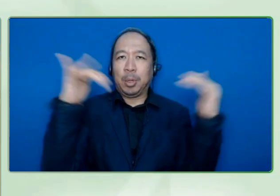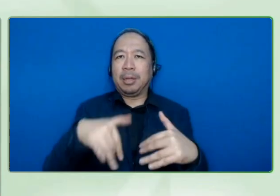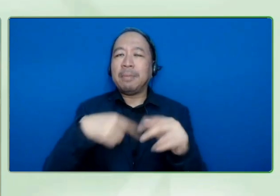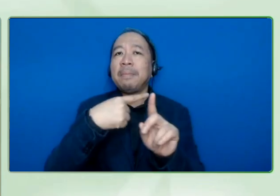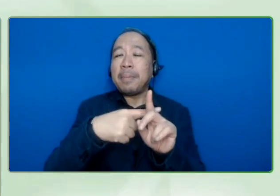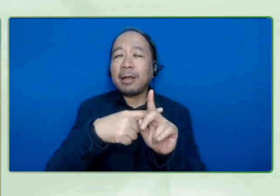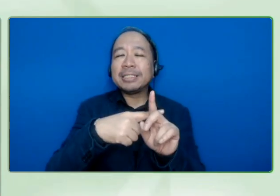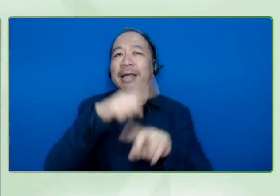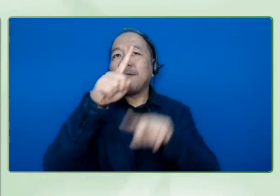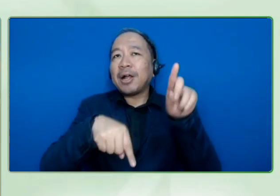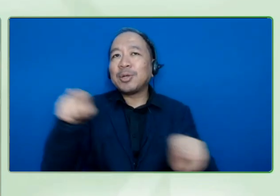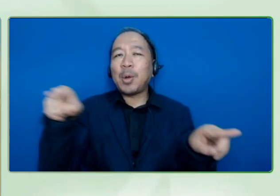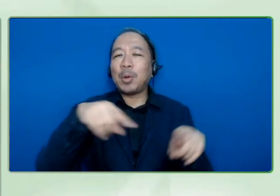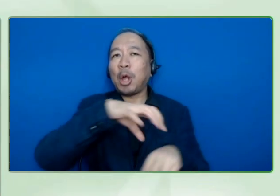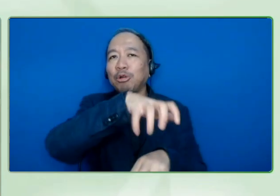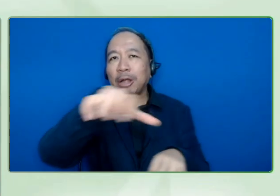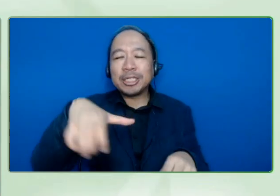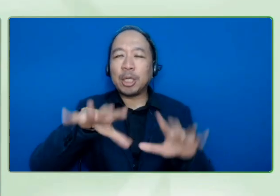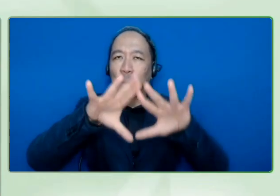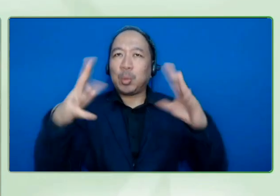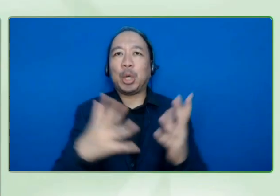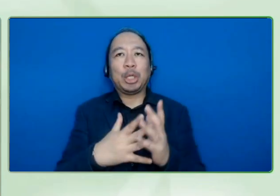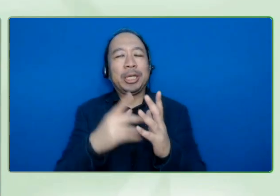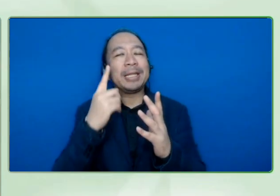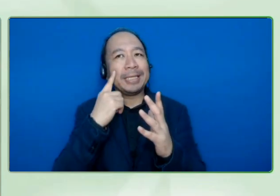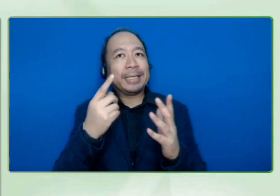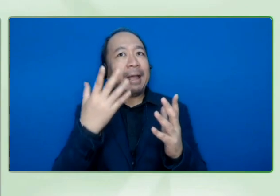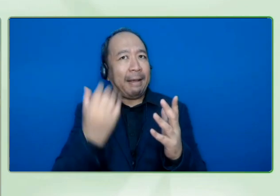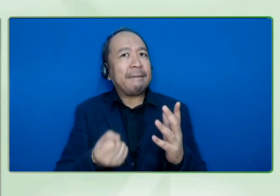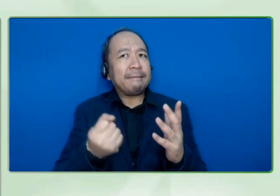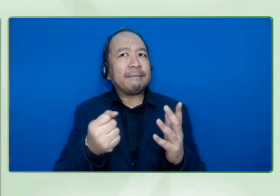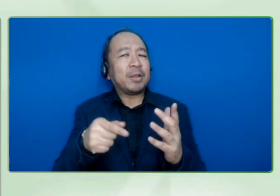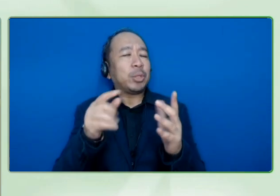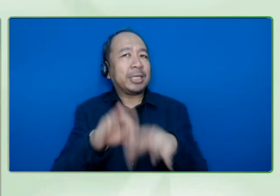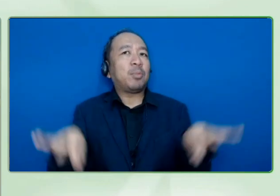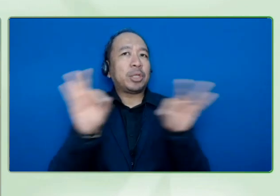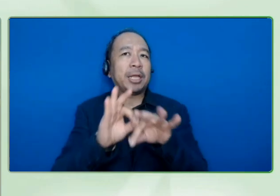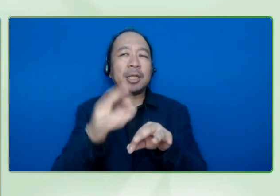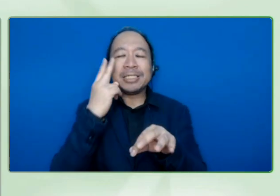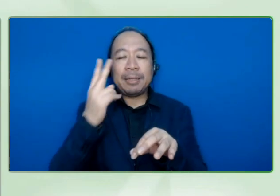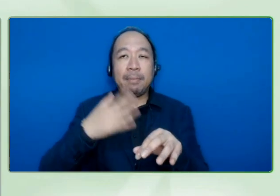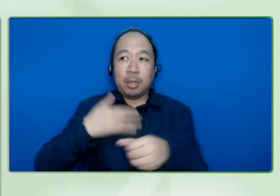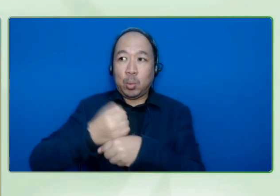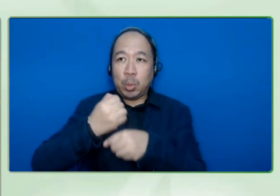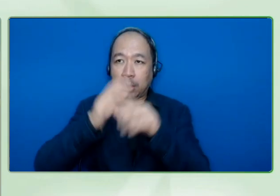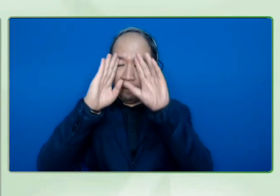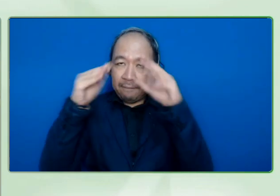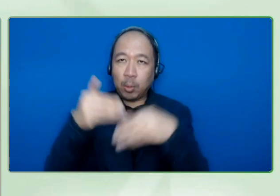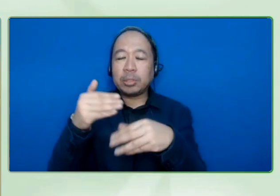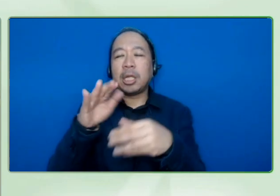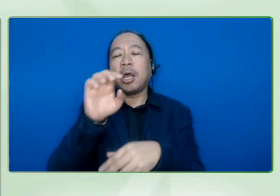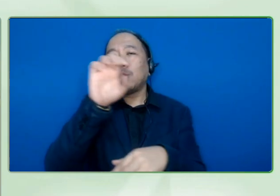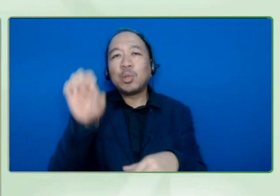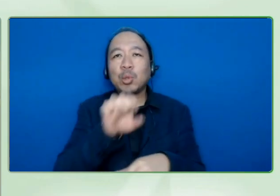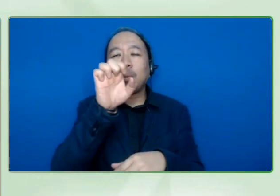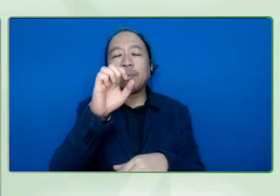is incredibly important. In all of my career, we sold to Europe and North America. Yeah? Okay? Where